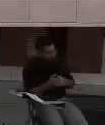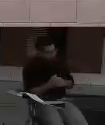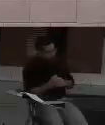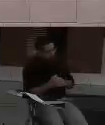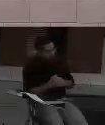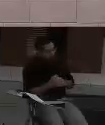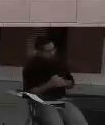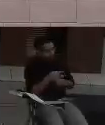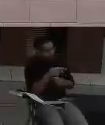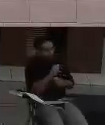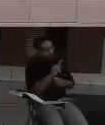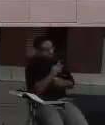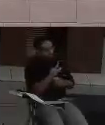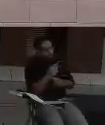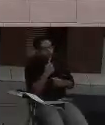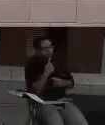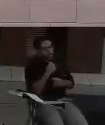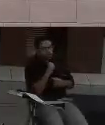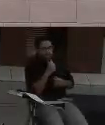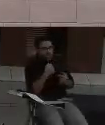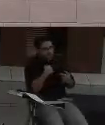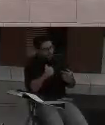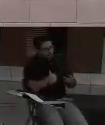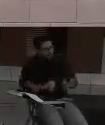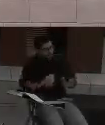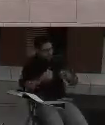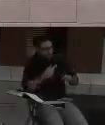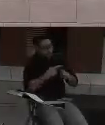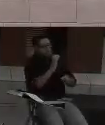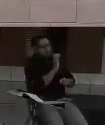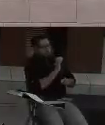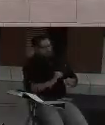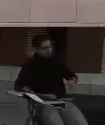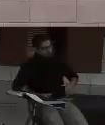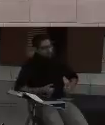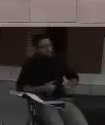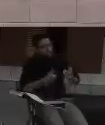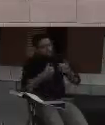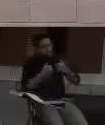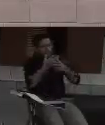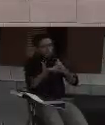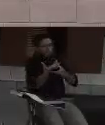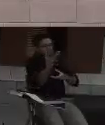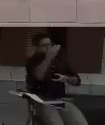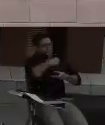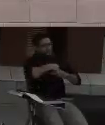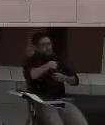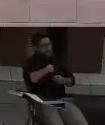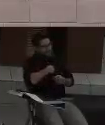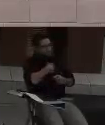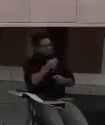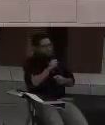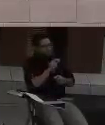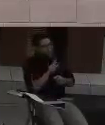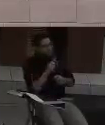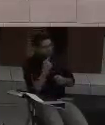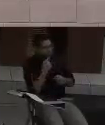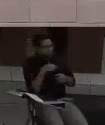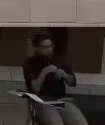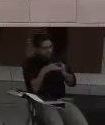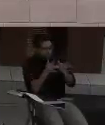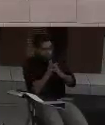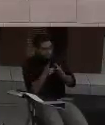live, but Christ who lives in me. We cannot do it on our own, but through Christ we can. We can